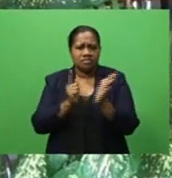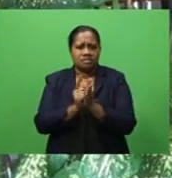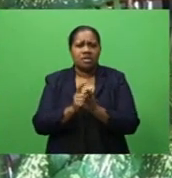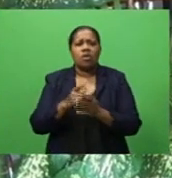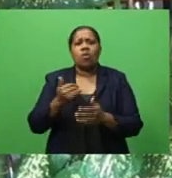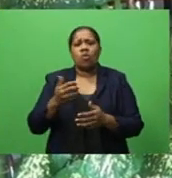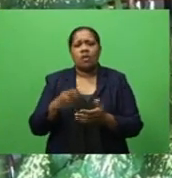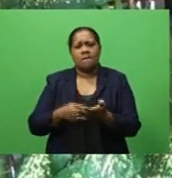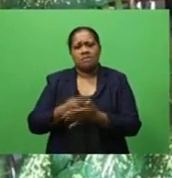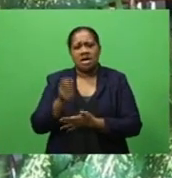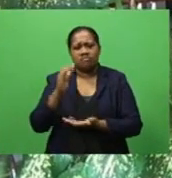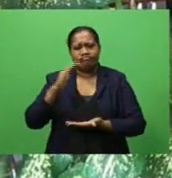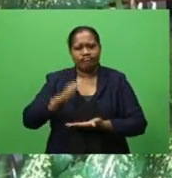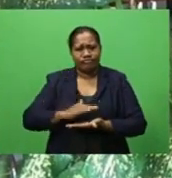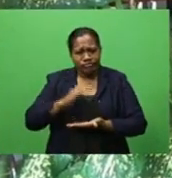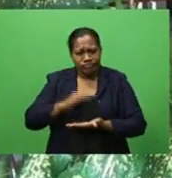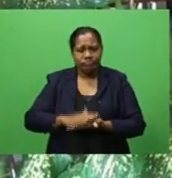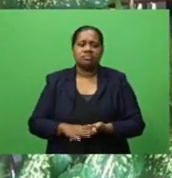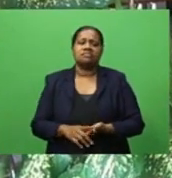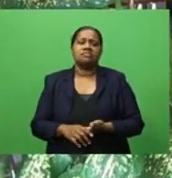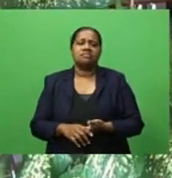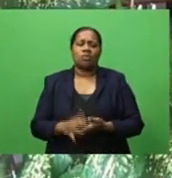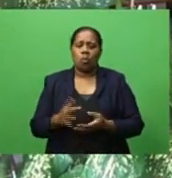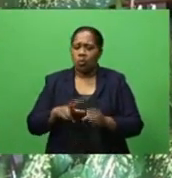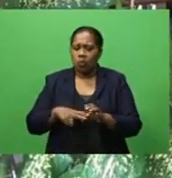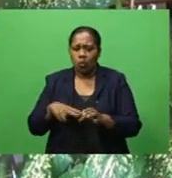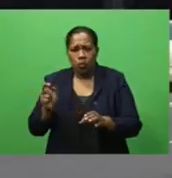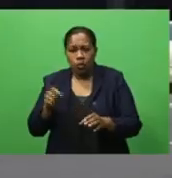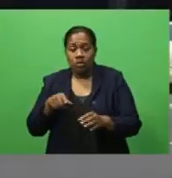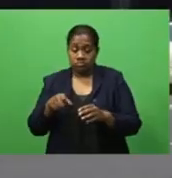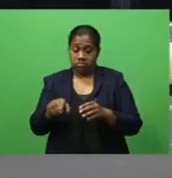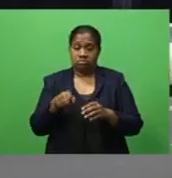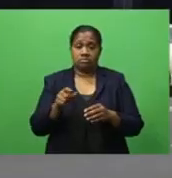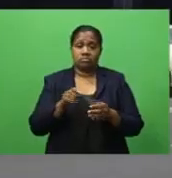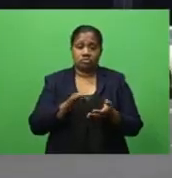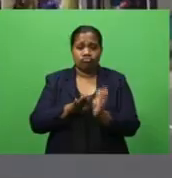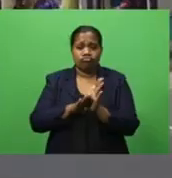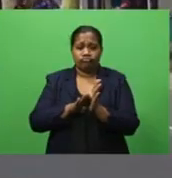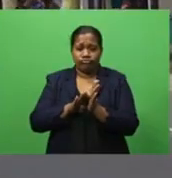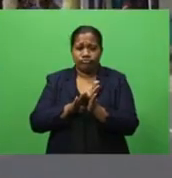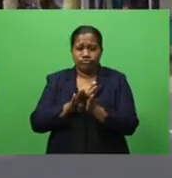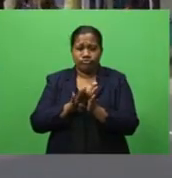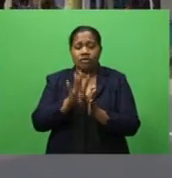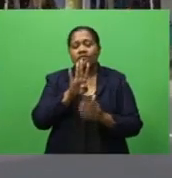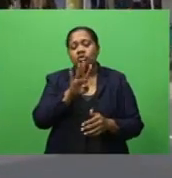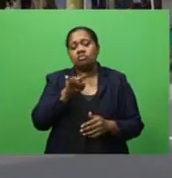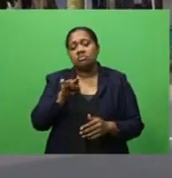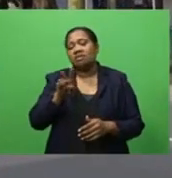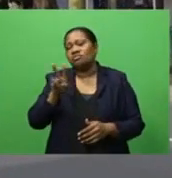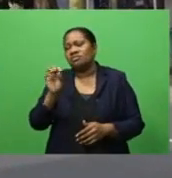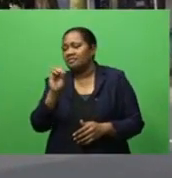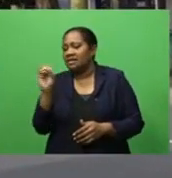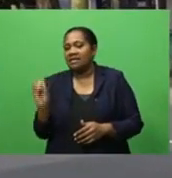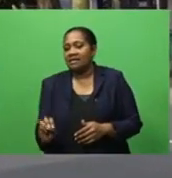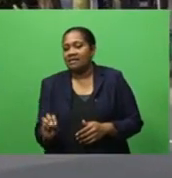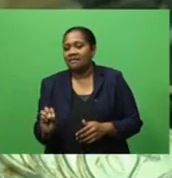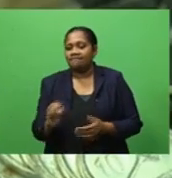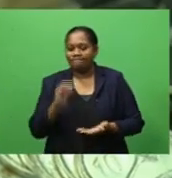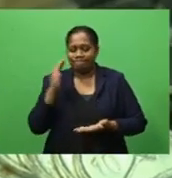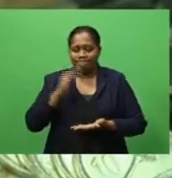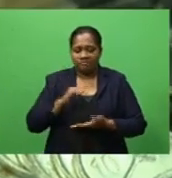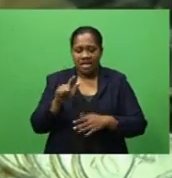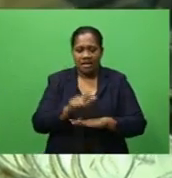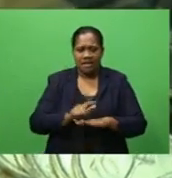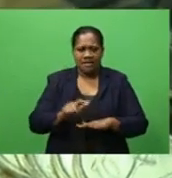or permanently. Ali also states that domestic credit growth slowed by 4.2%, with reduced lending to businesses and